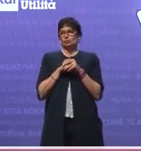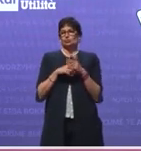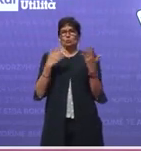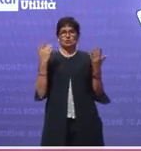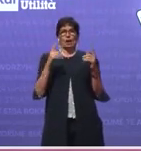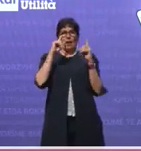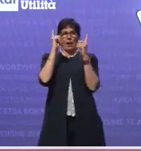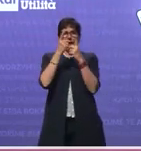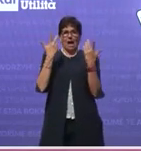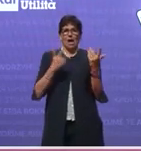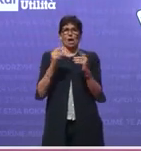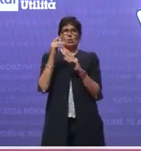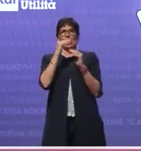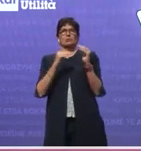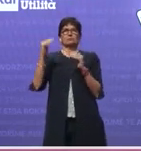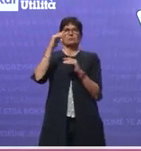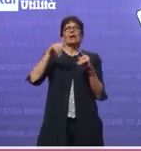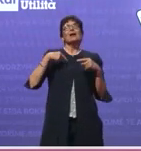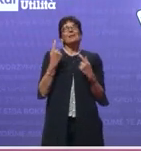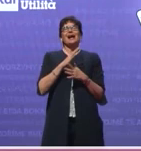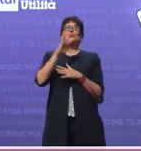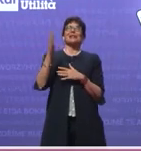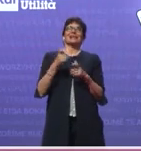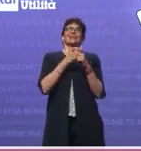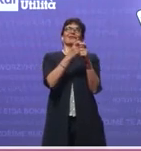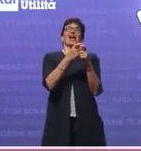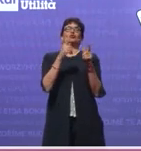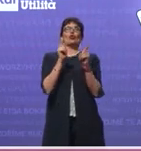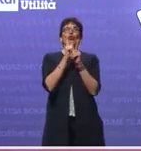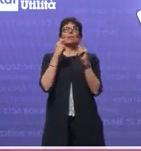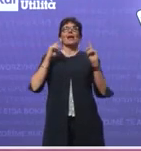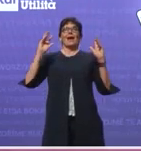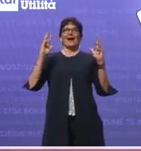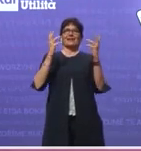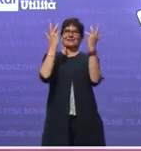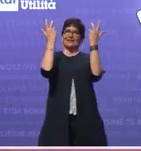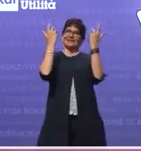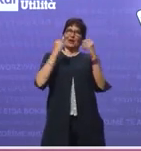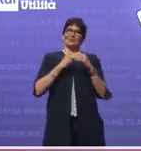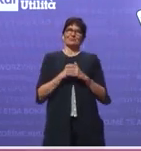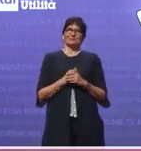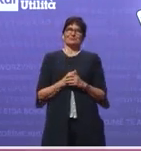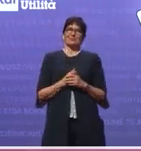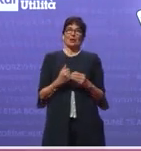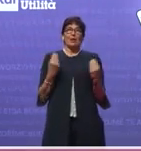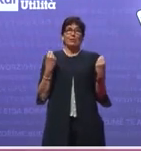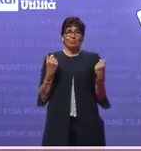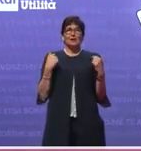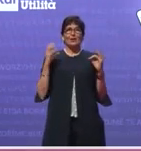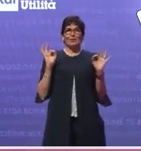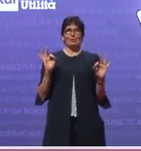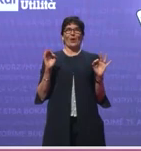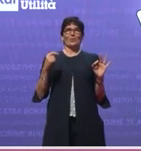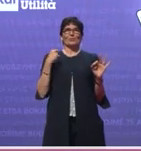journey of an artist. I draw, I sculpt. I have a degree in